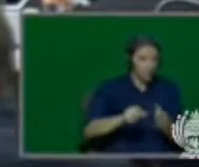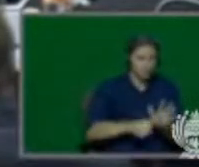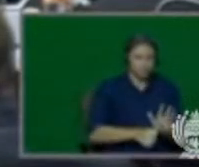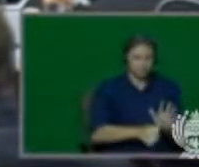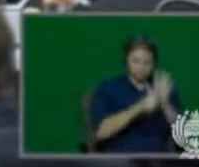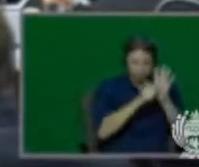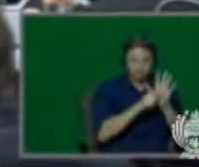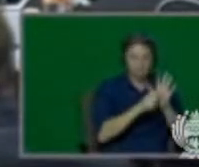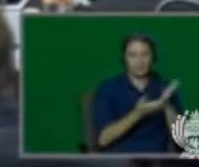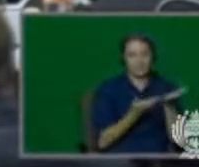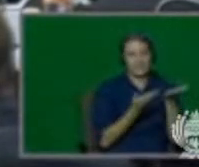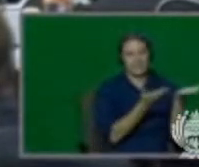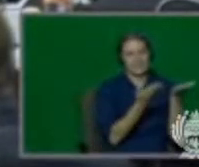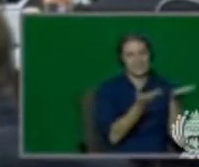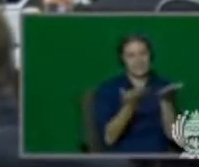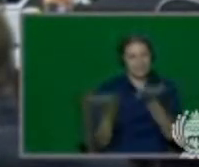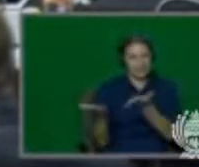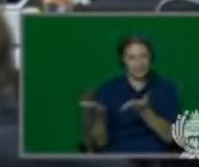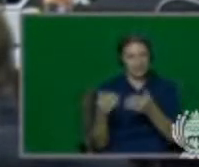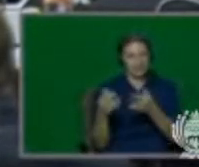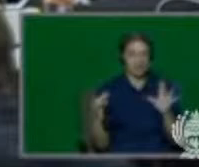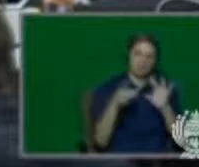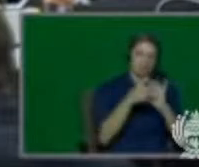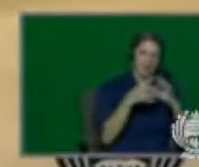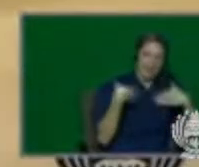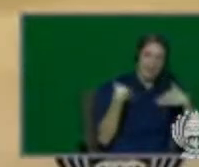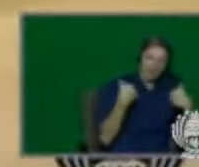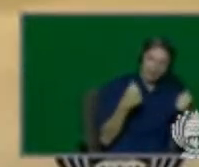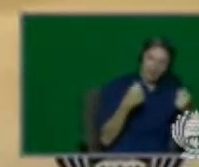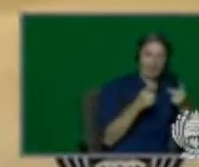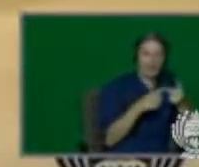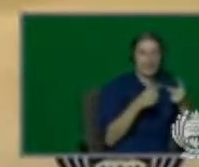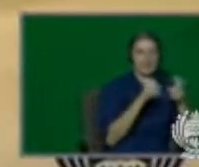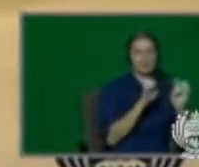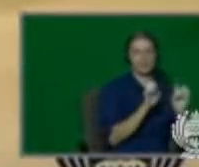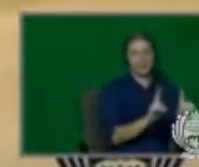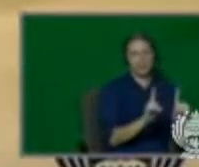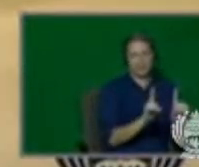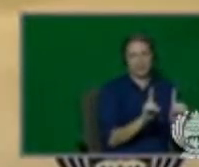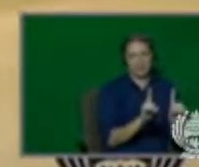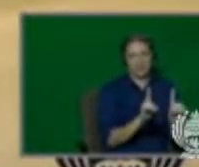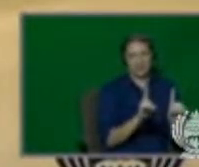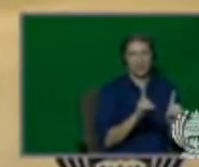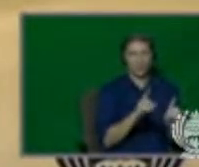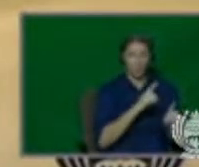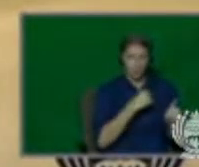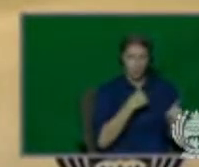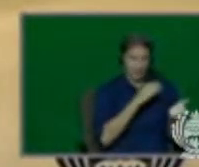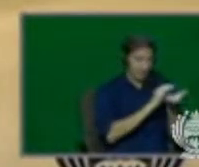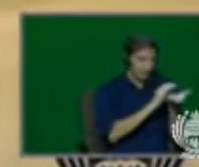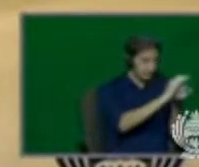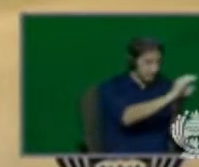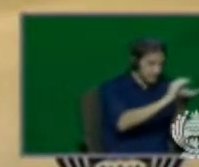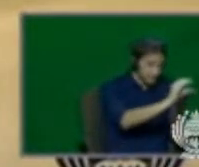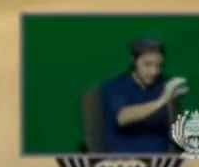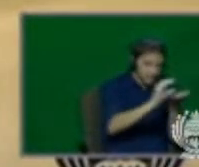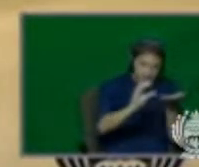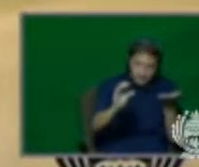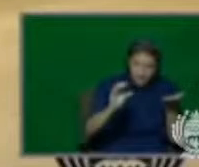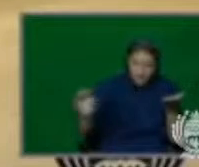functions related to health and education. We trust that the allocation will be used